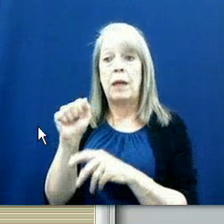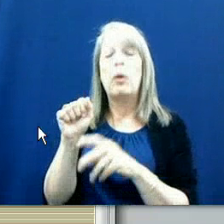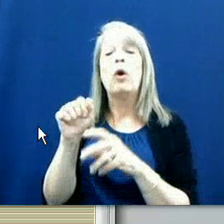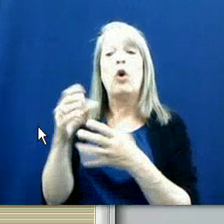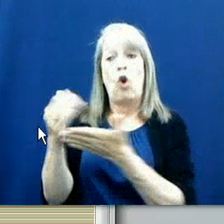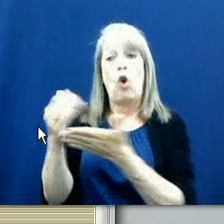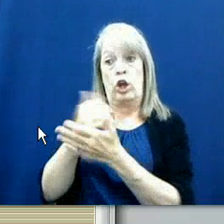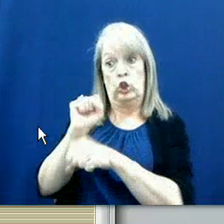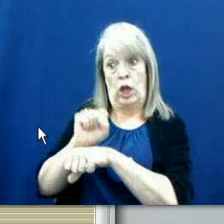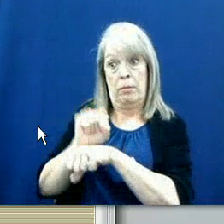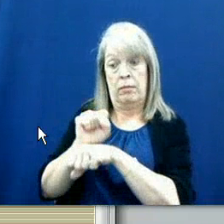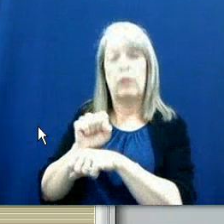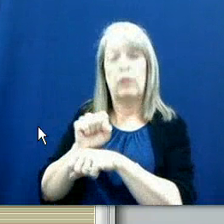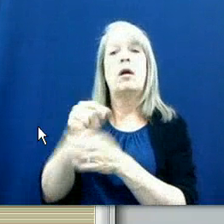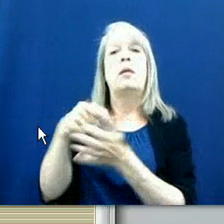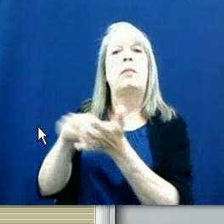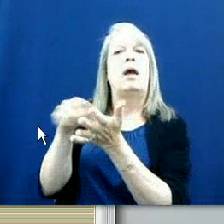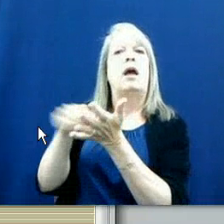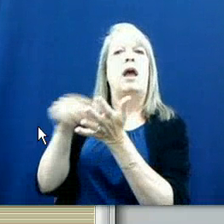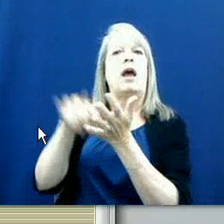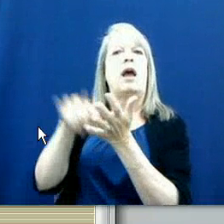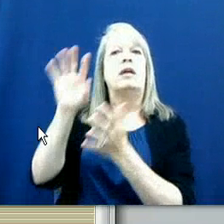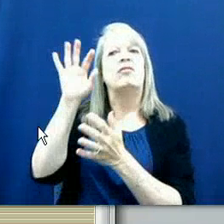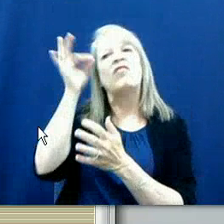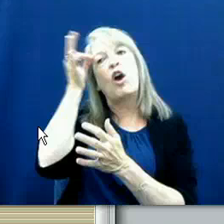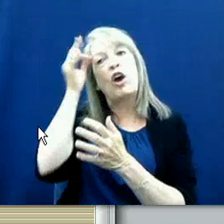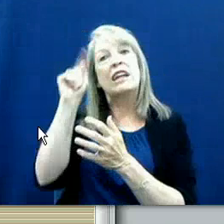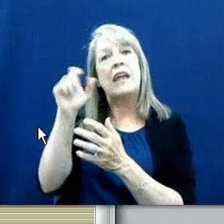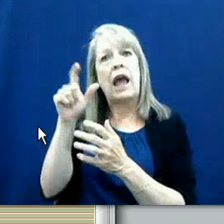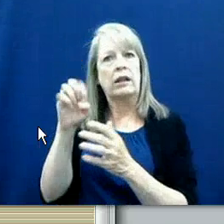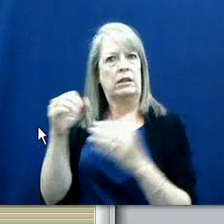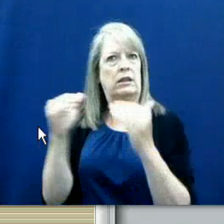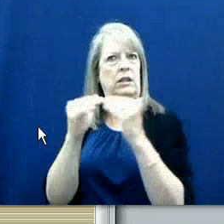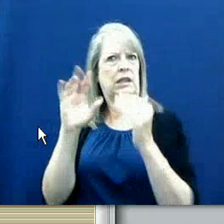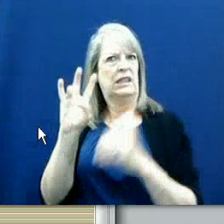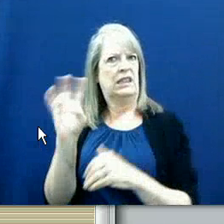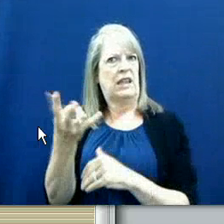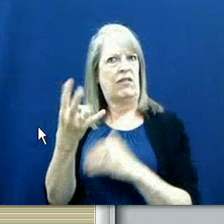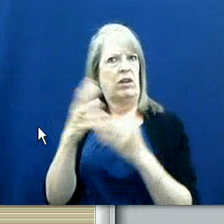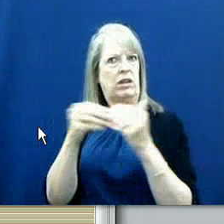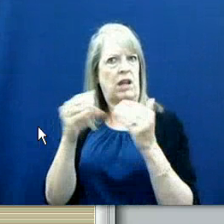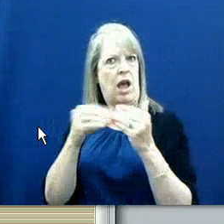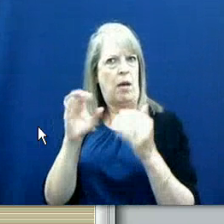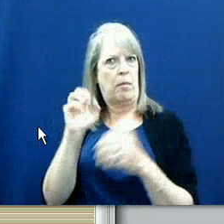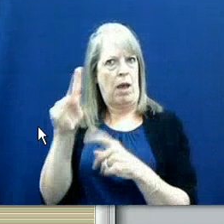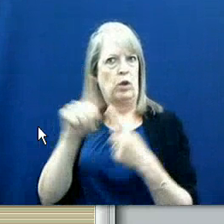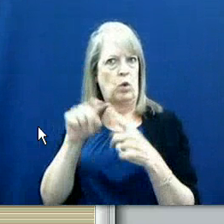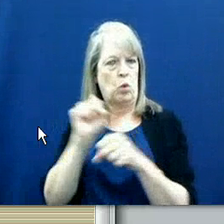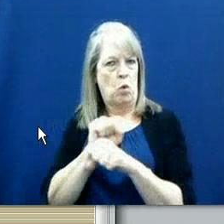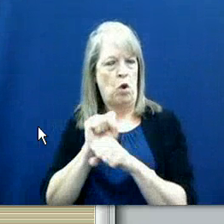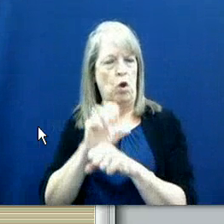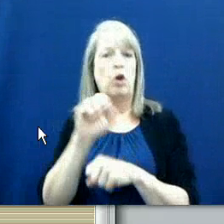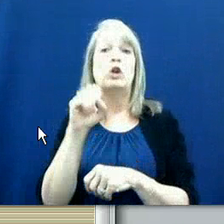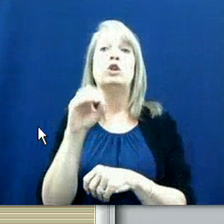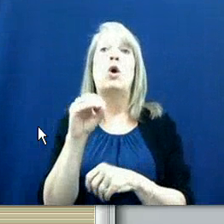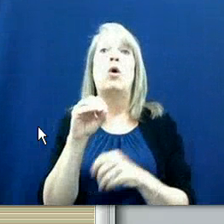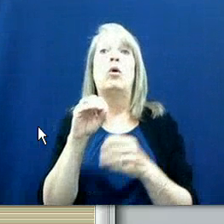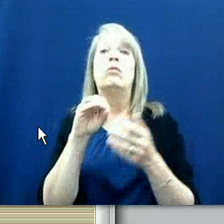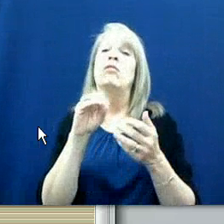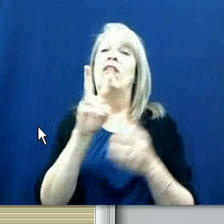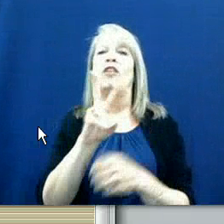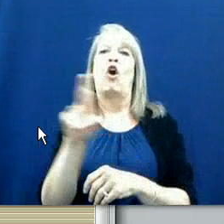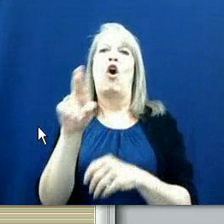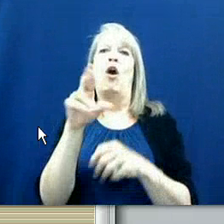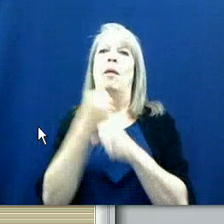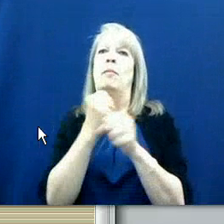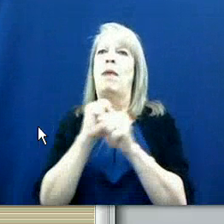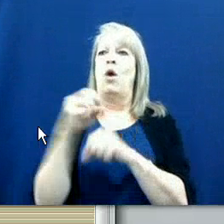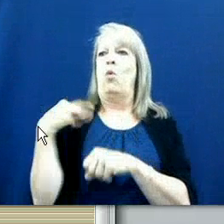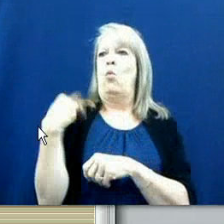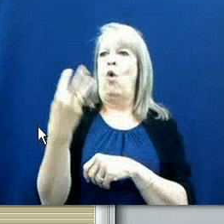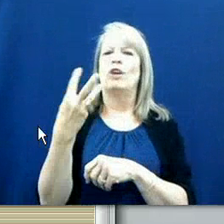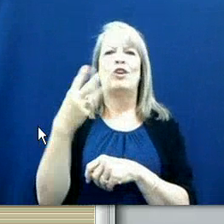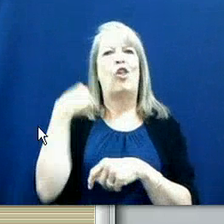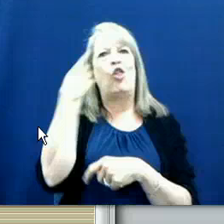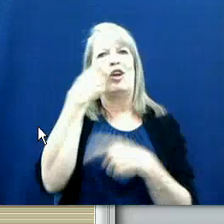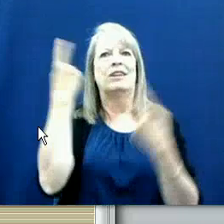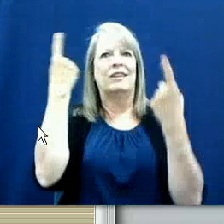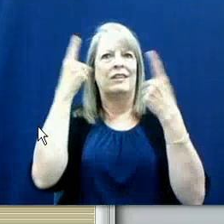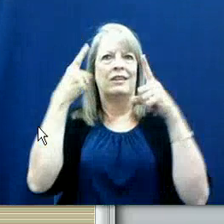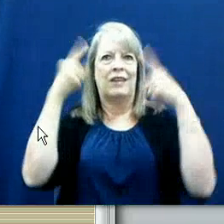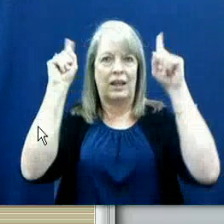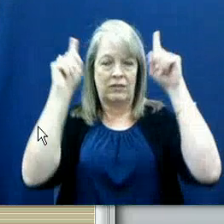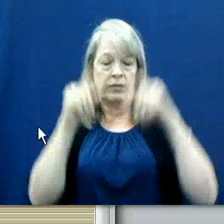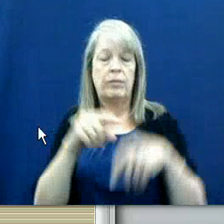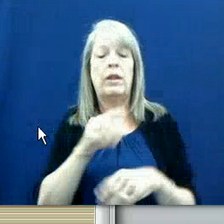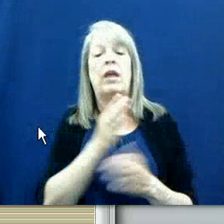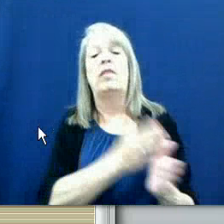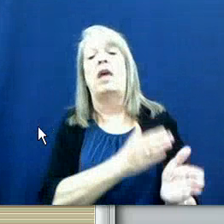in state and federal taxes when they got back to work. VR was a Washington success story. Then came the